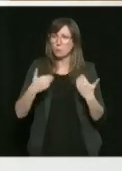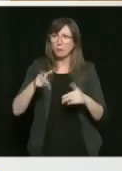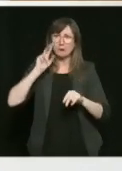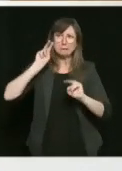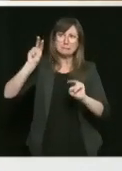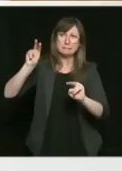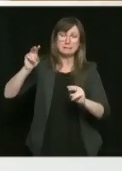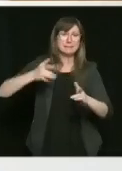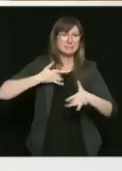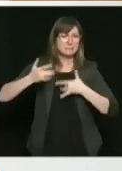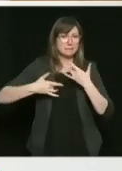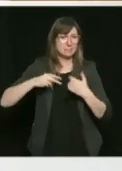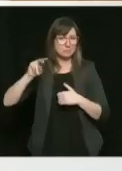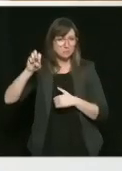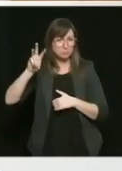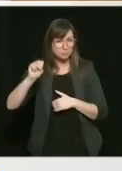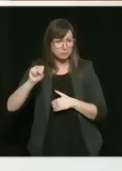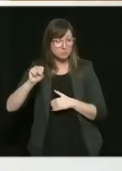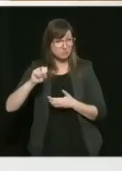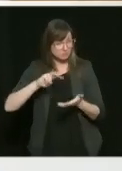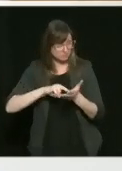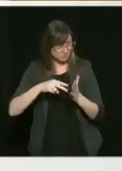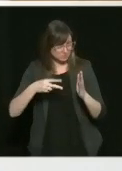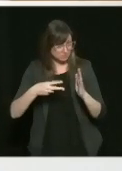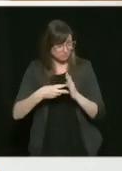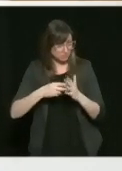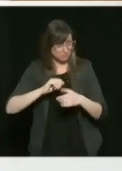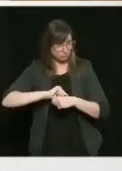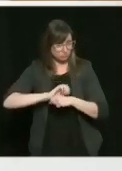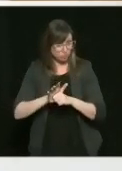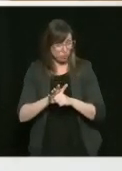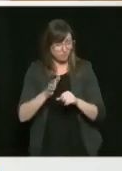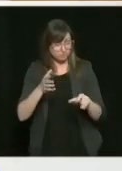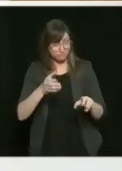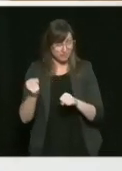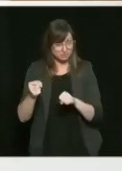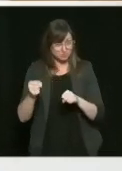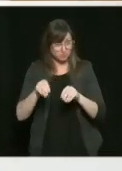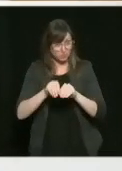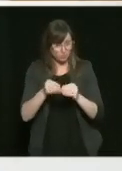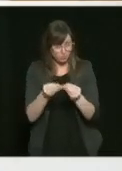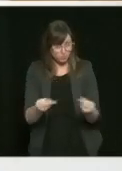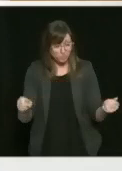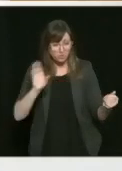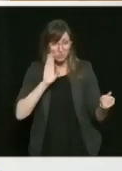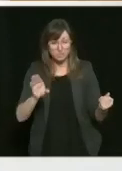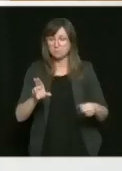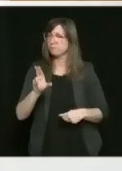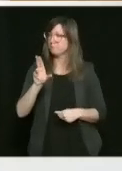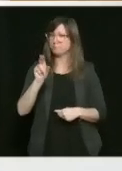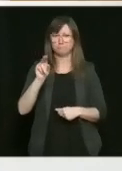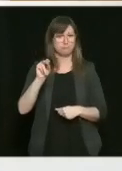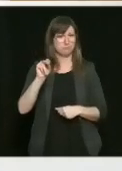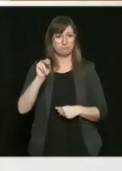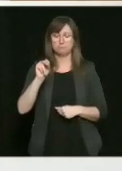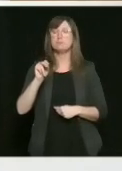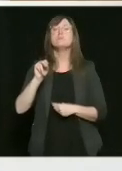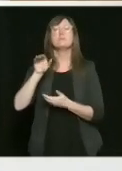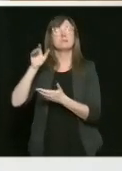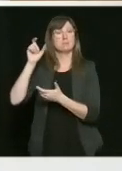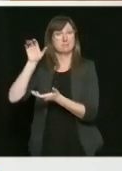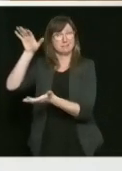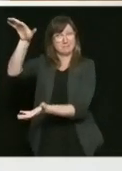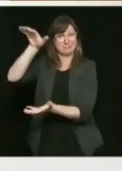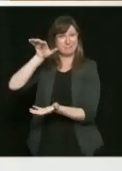news is, it does not mean that control of COVID-19 will be quick. Initial supplies of COVID-19 vaccines will be